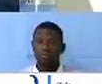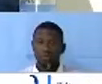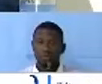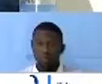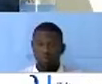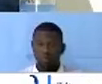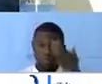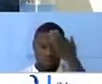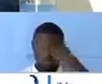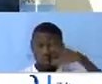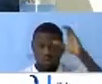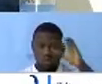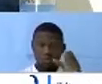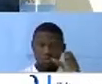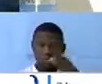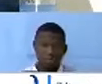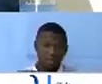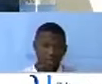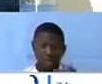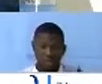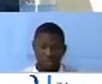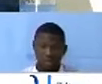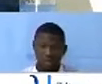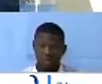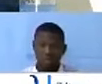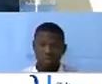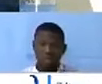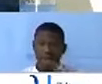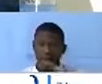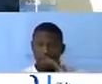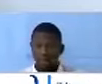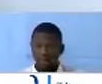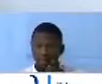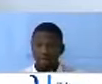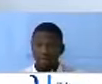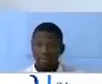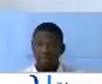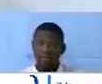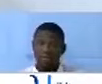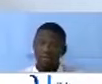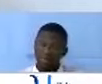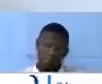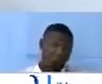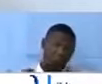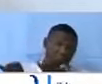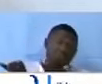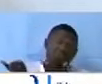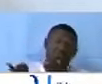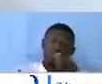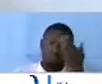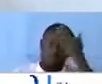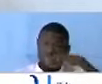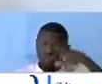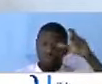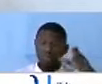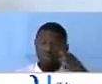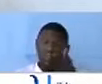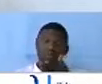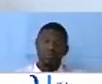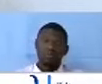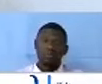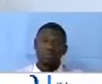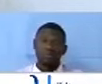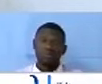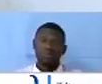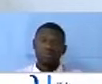the commission to believe that? Bukan la commission, bukan lulu. That is left to the commission. I am asking the commission